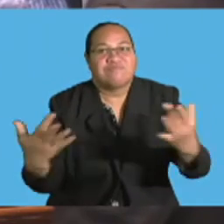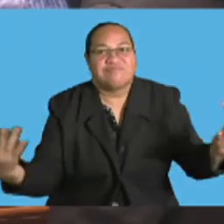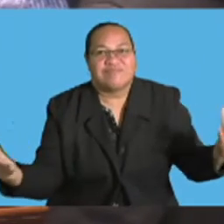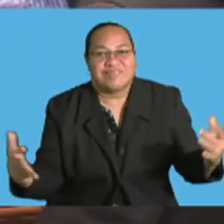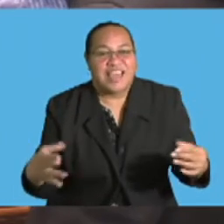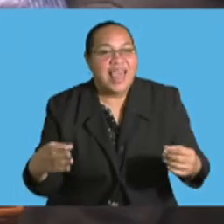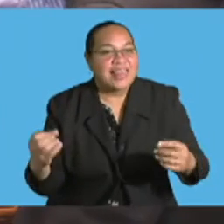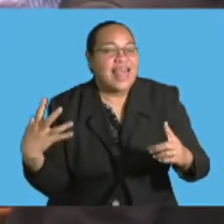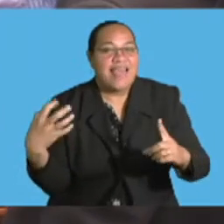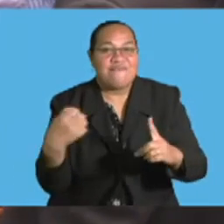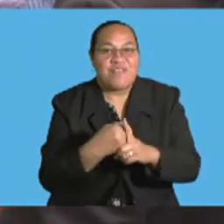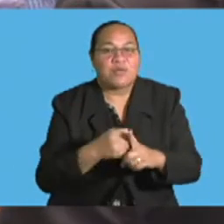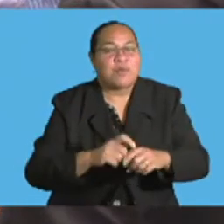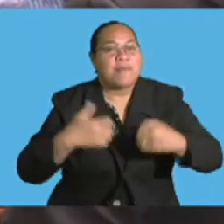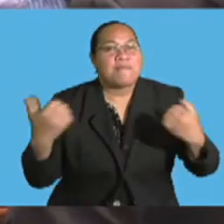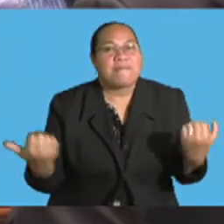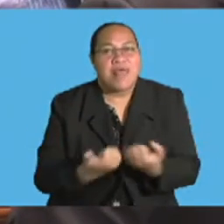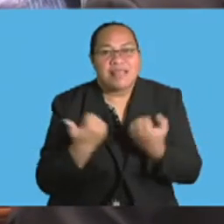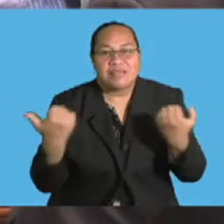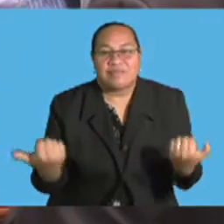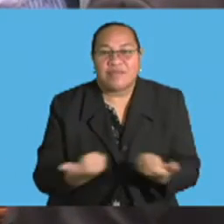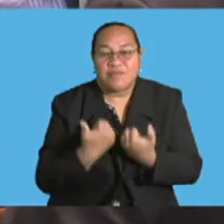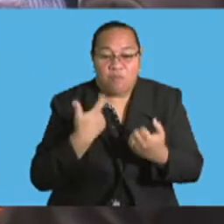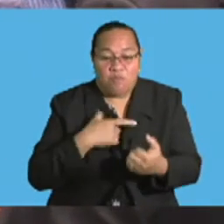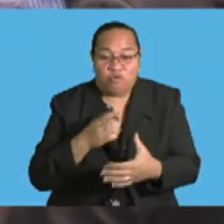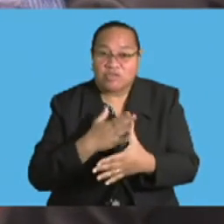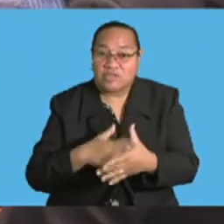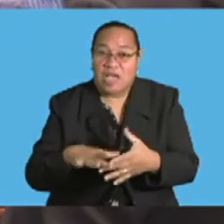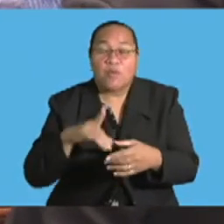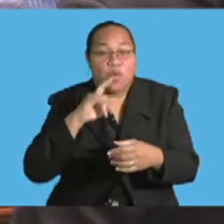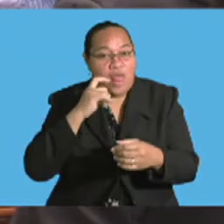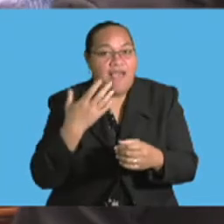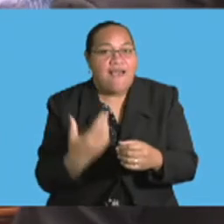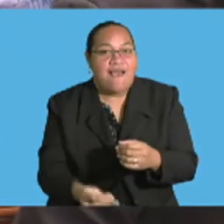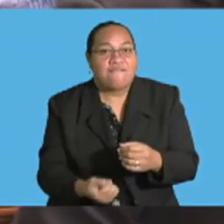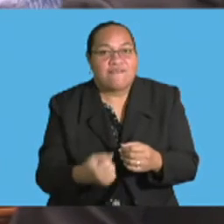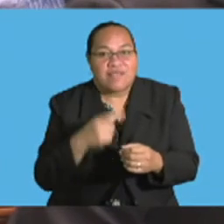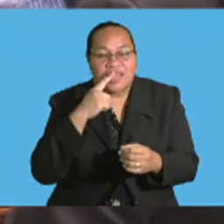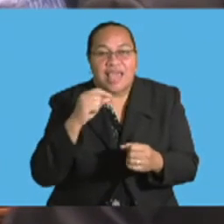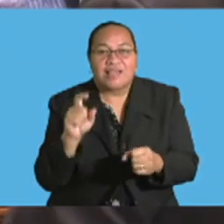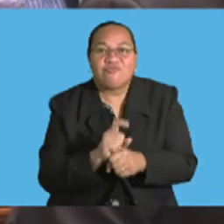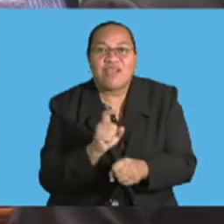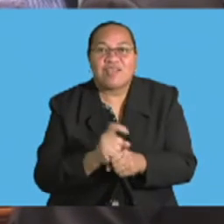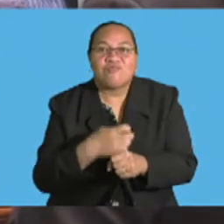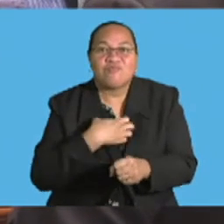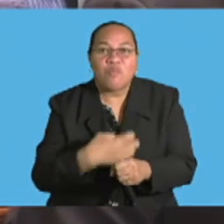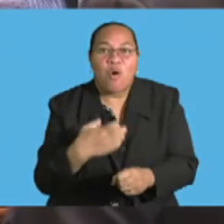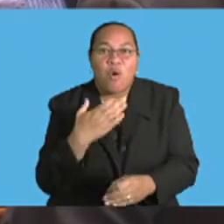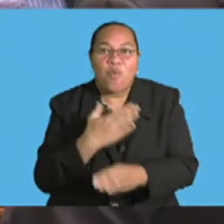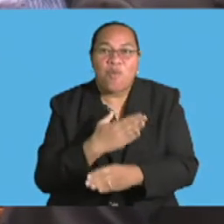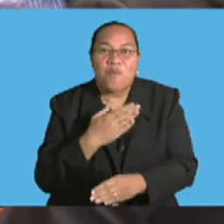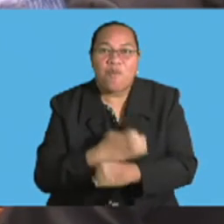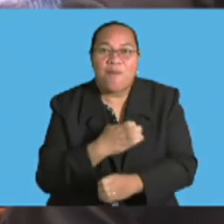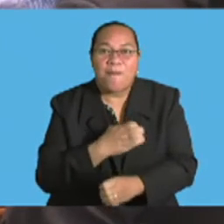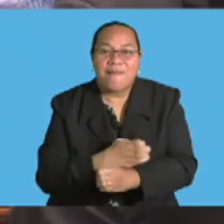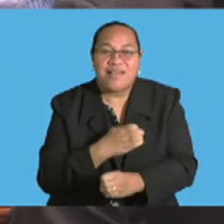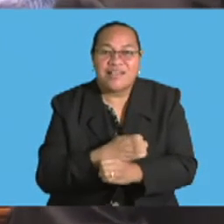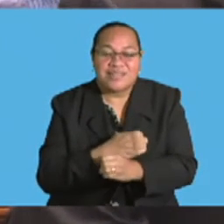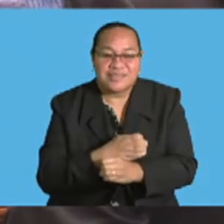considerable, as the camp will have the potential to create more employment. And I know for the fact